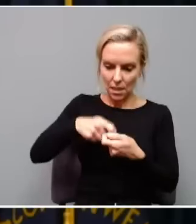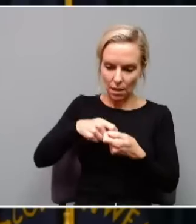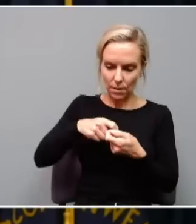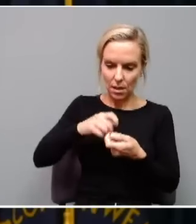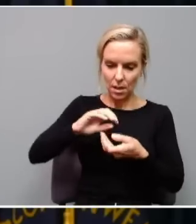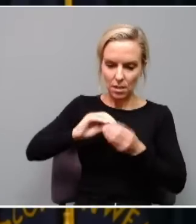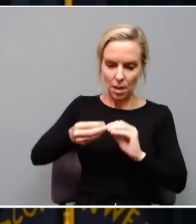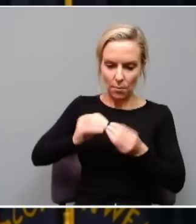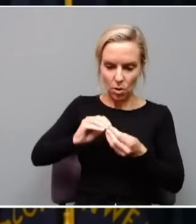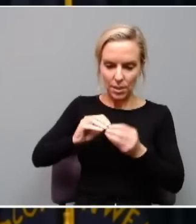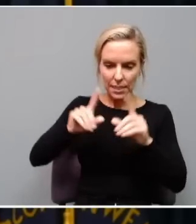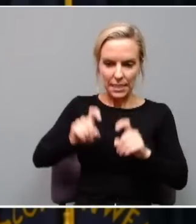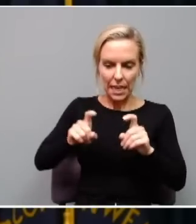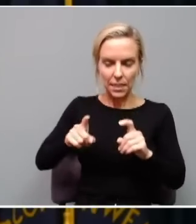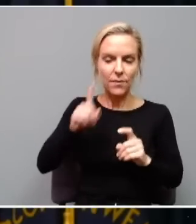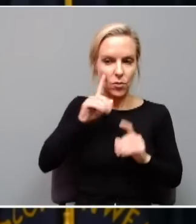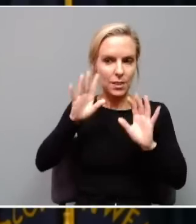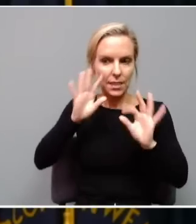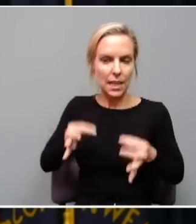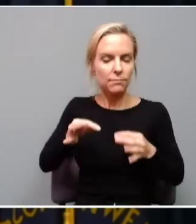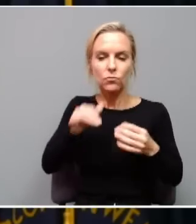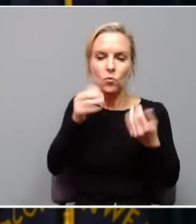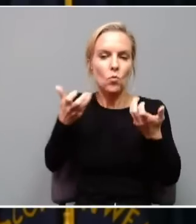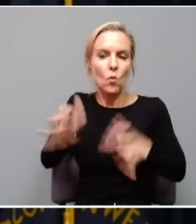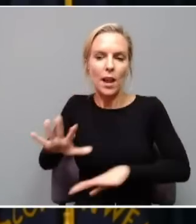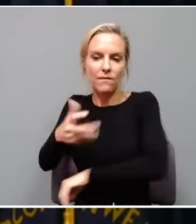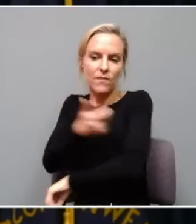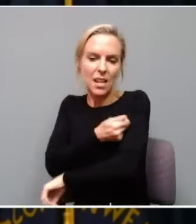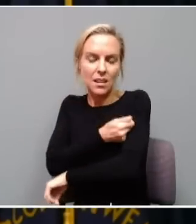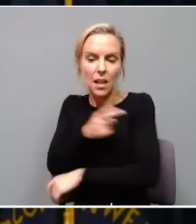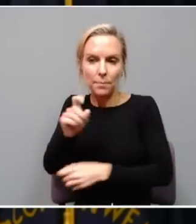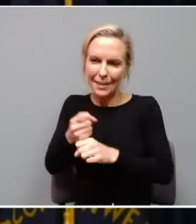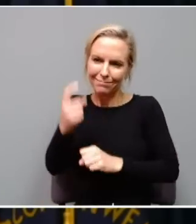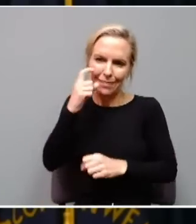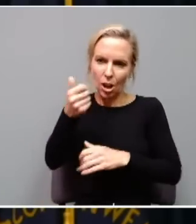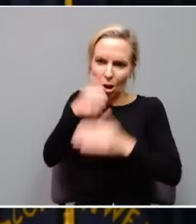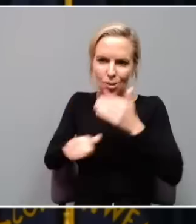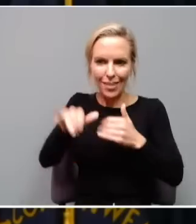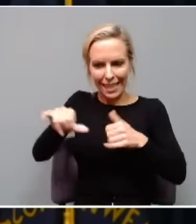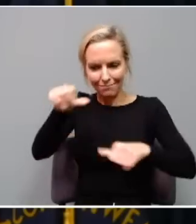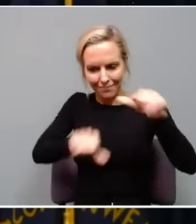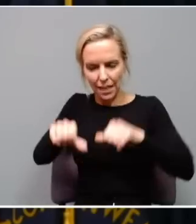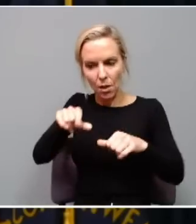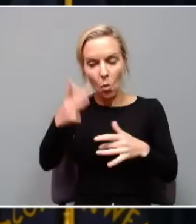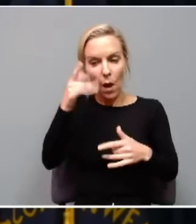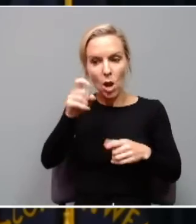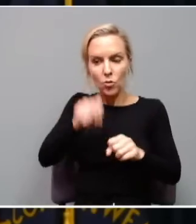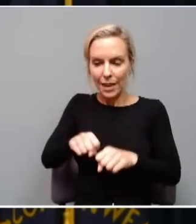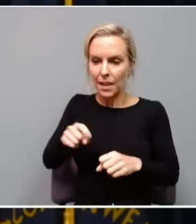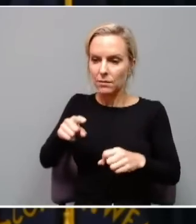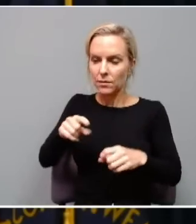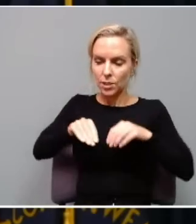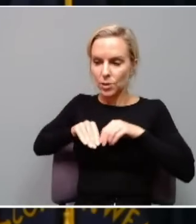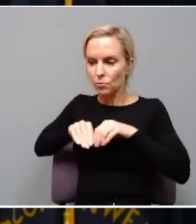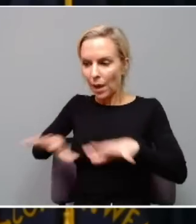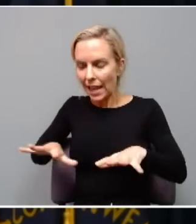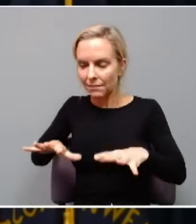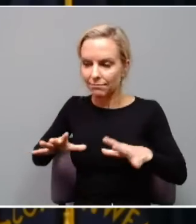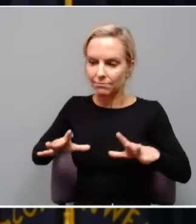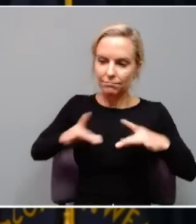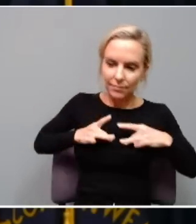not to get vaccinated. And that makes sense under the science because you're more likely to contract and spread and get really sick. And this way we can take care of